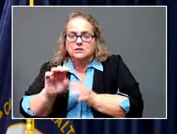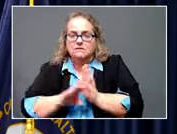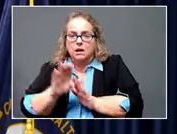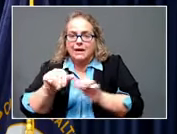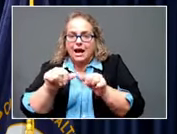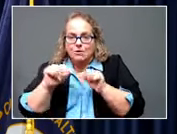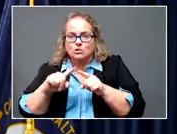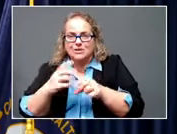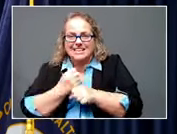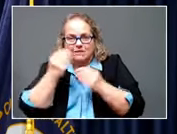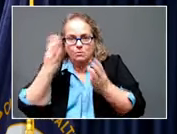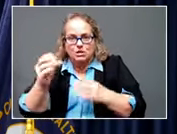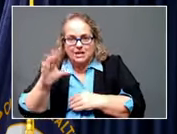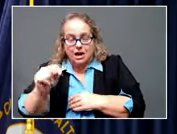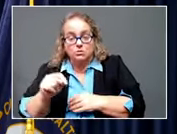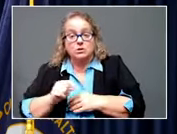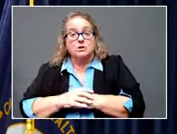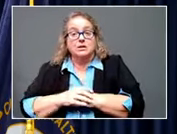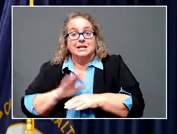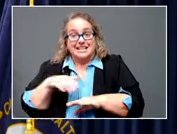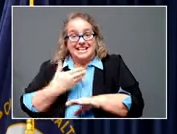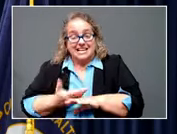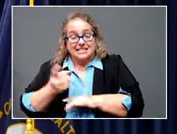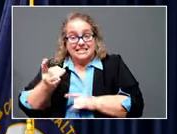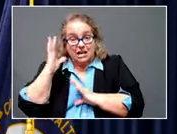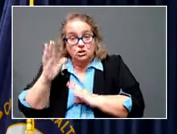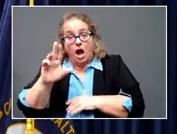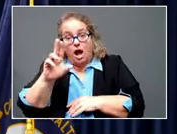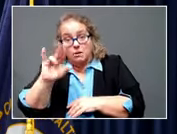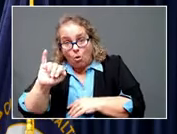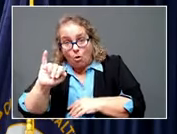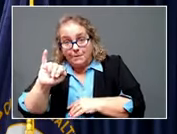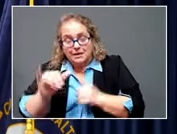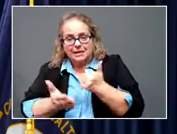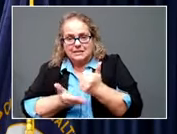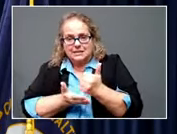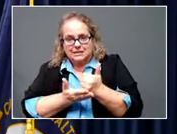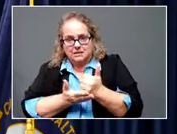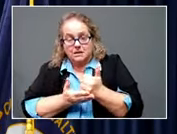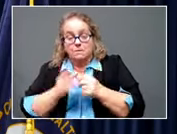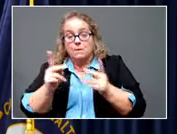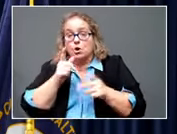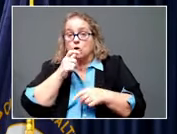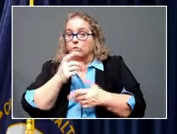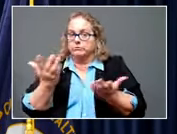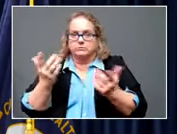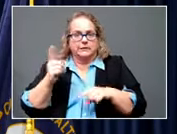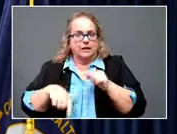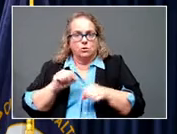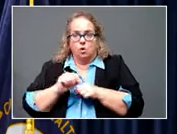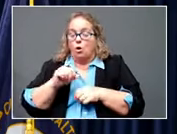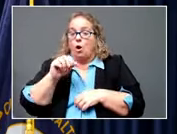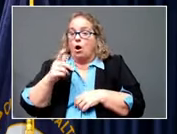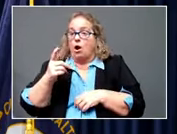Next, disaster unemployment assistance that's available. Individuals who became unemployed or those who are self-employed and have